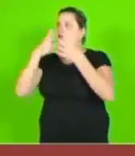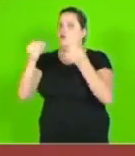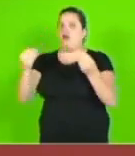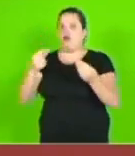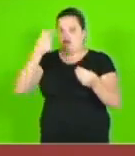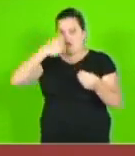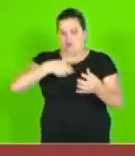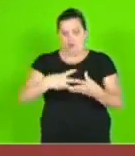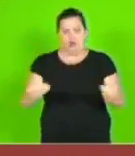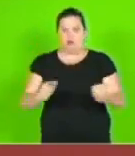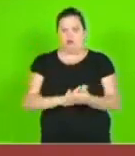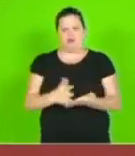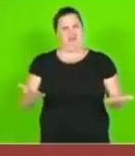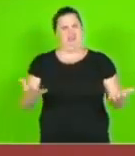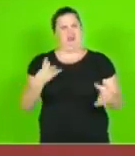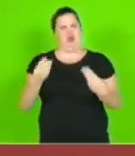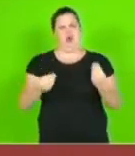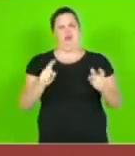The rapture is